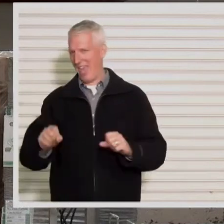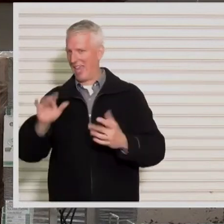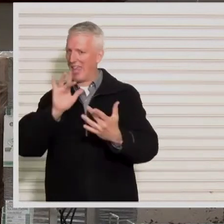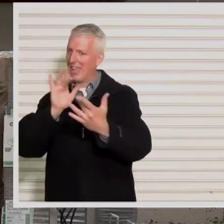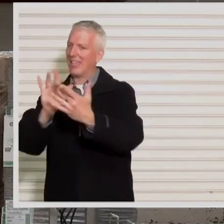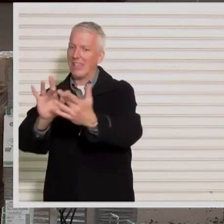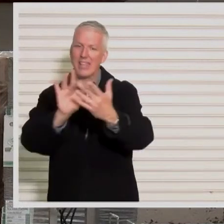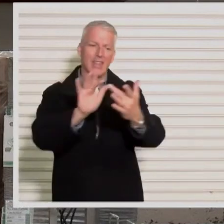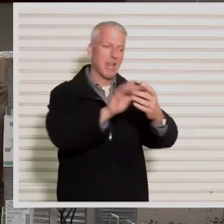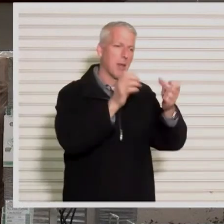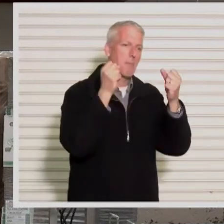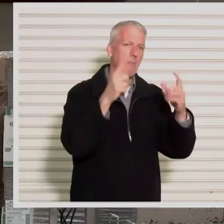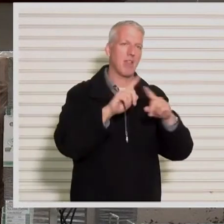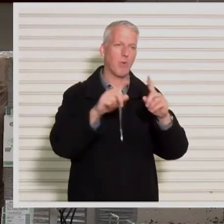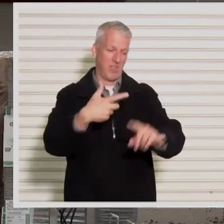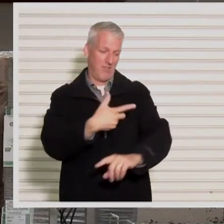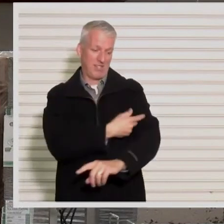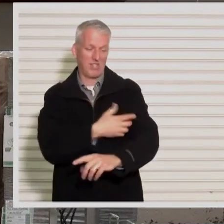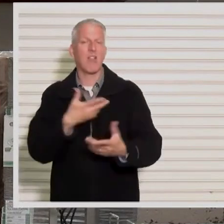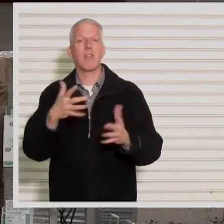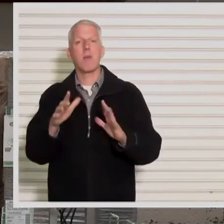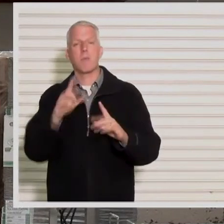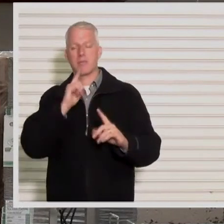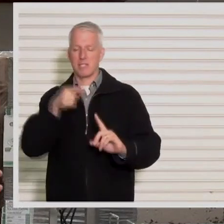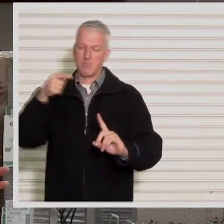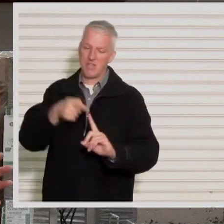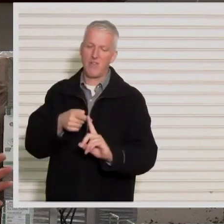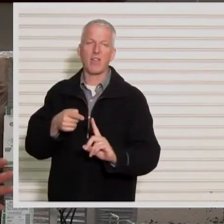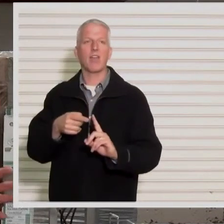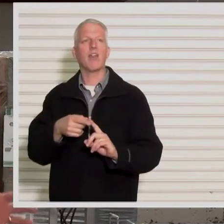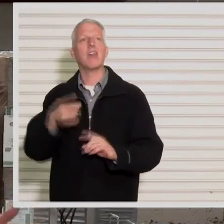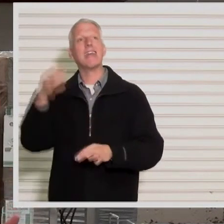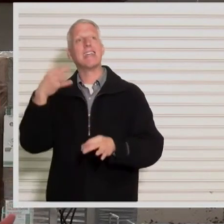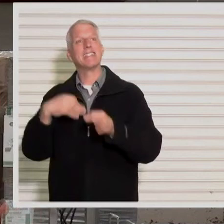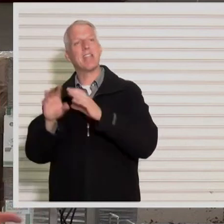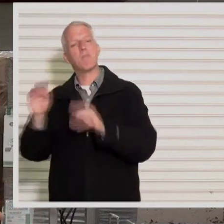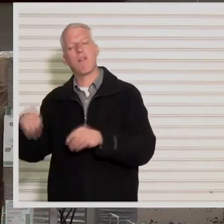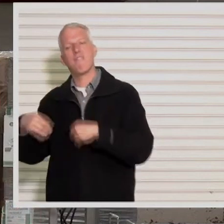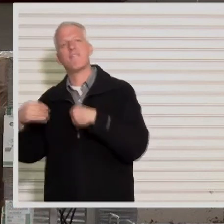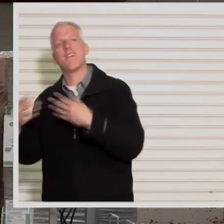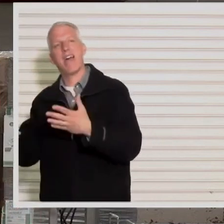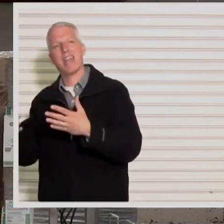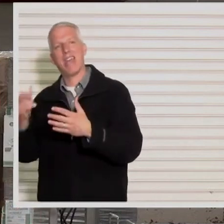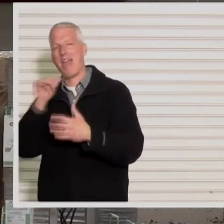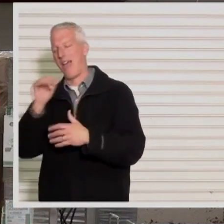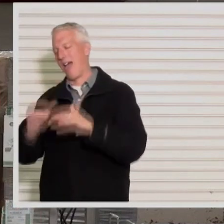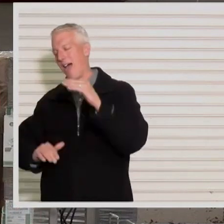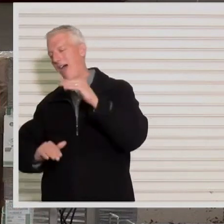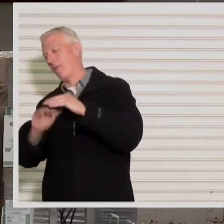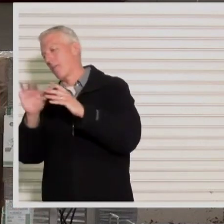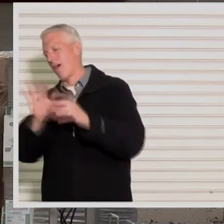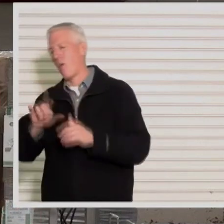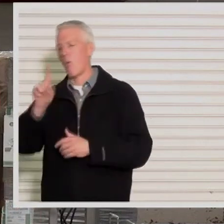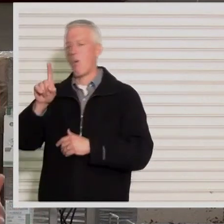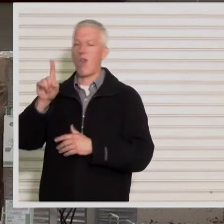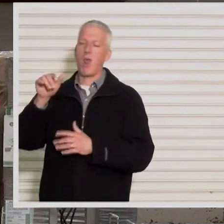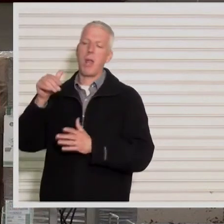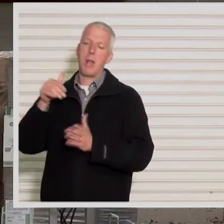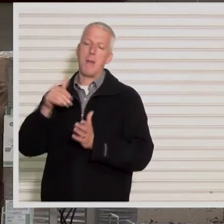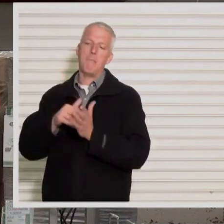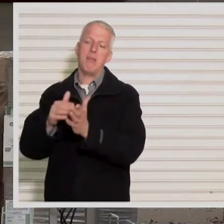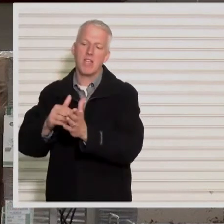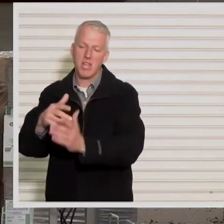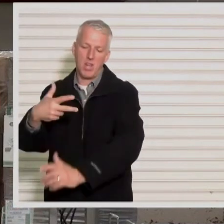go, and let me be specific where we want to go. Instead of providing upwards of 1.5 million doses of vaccine a week,